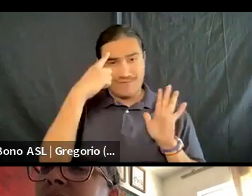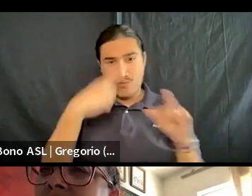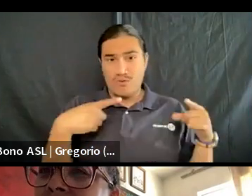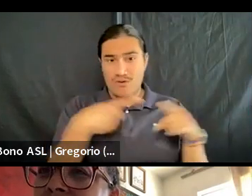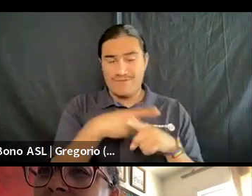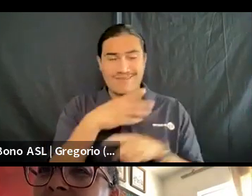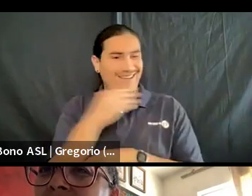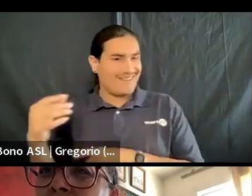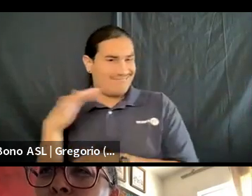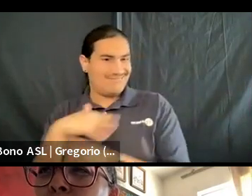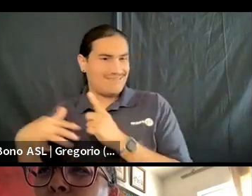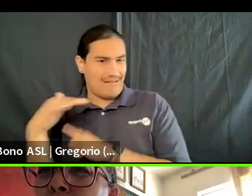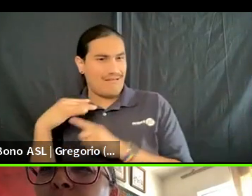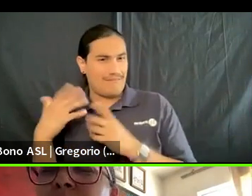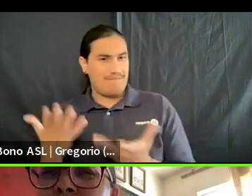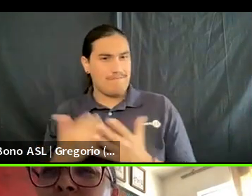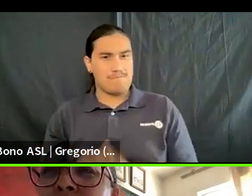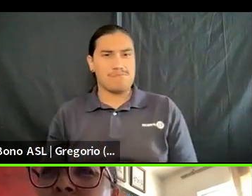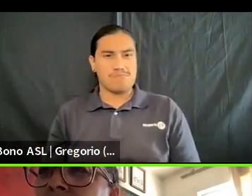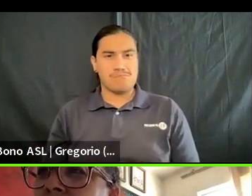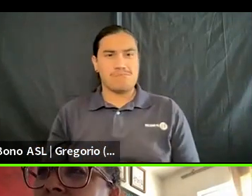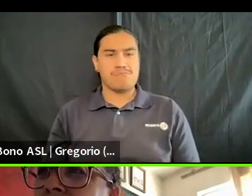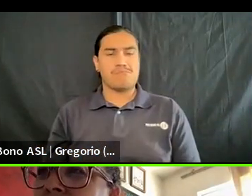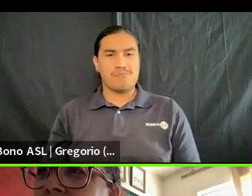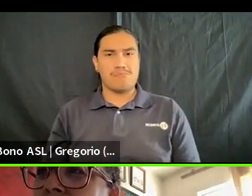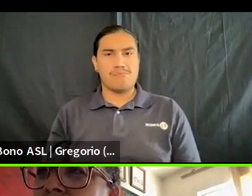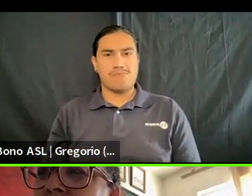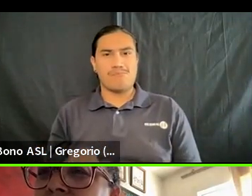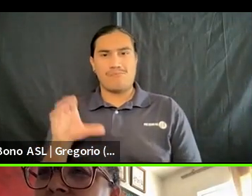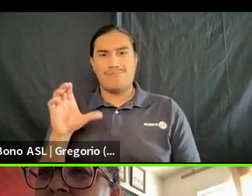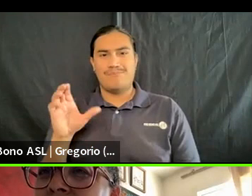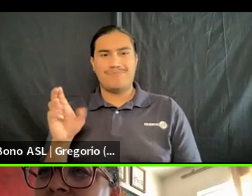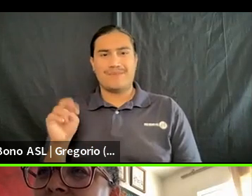setting? Ooh. Oh. You